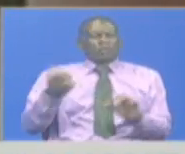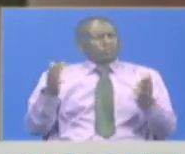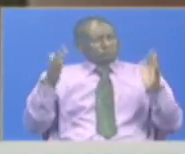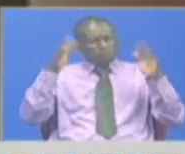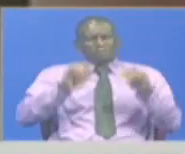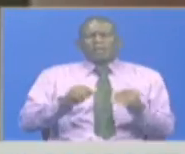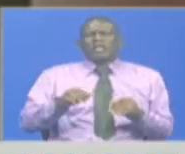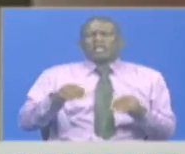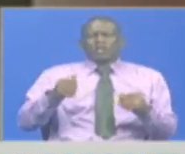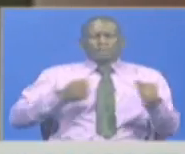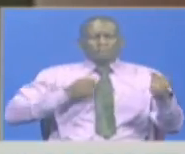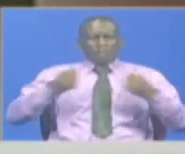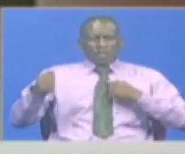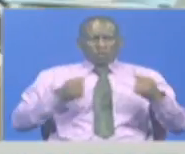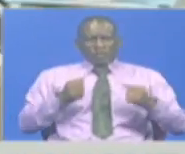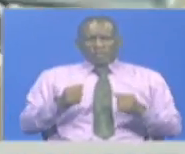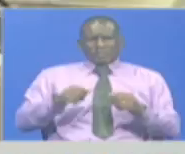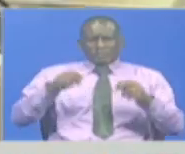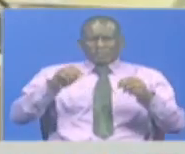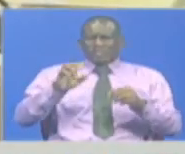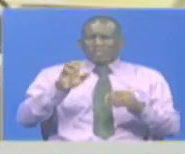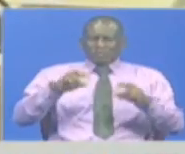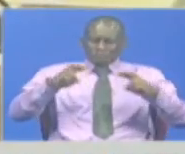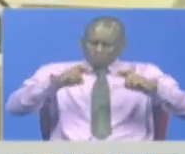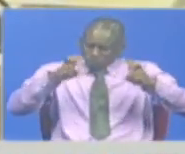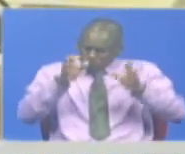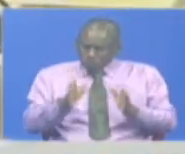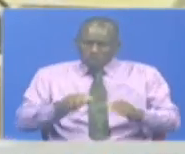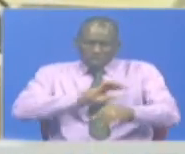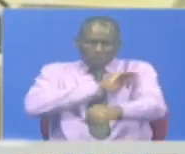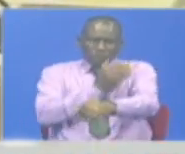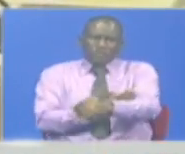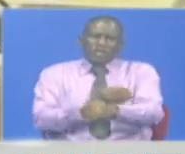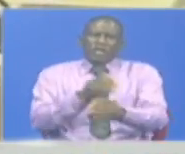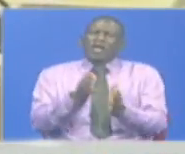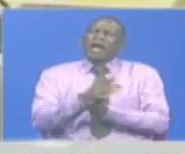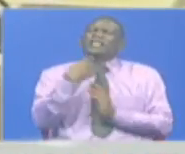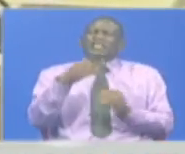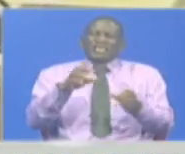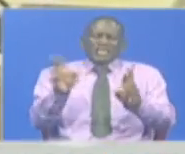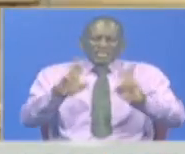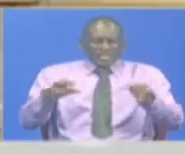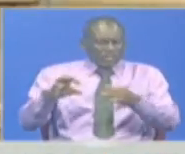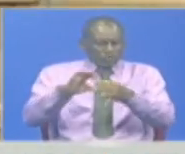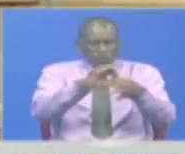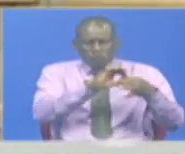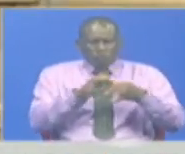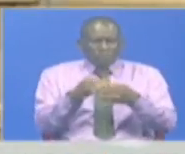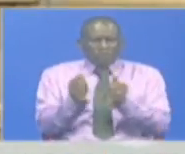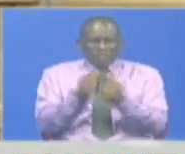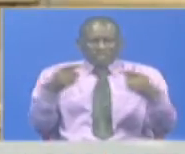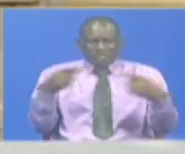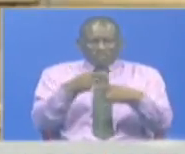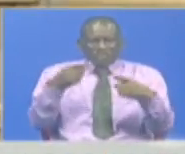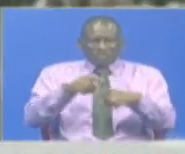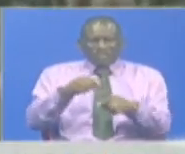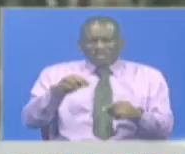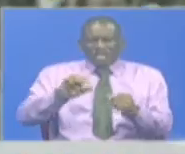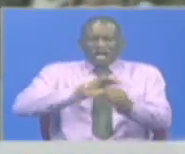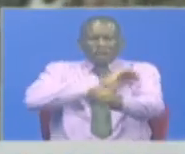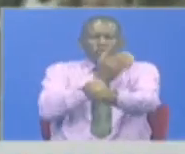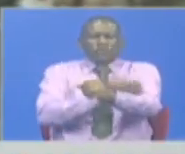Public Prosecution Authority, which says it is ready to cooperate with the relevant authorities to ensure justice is